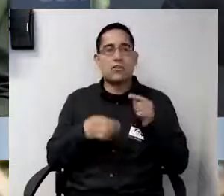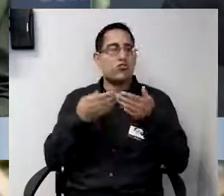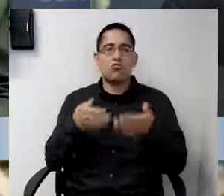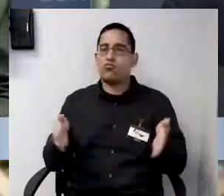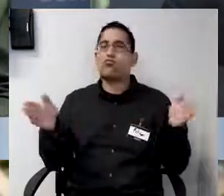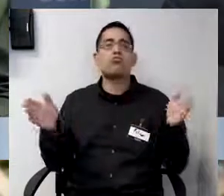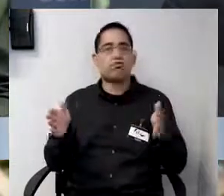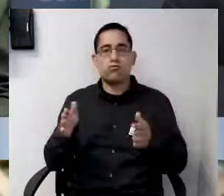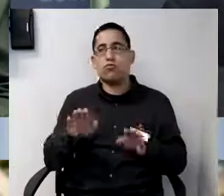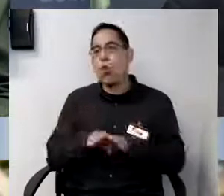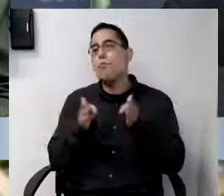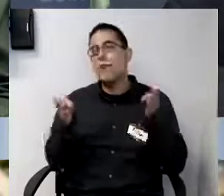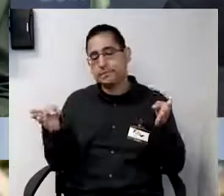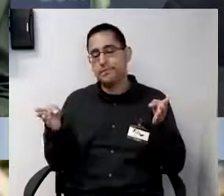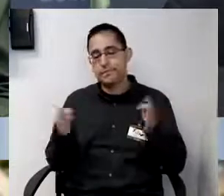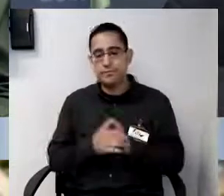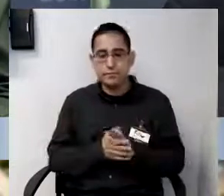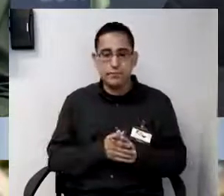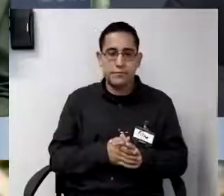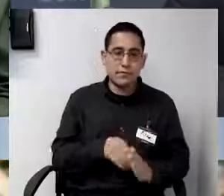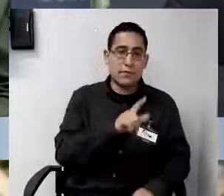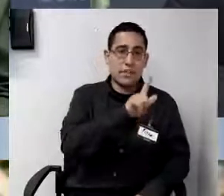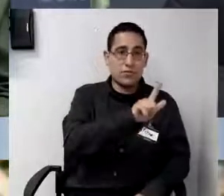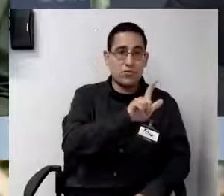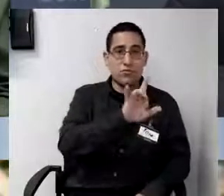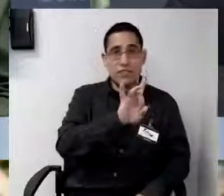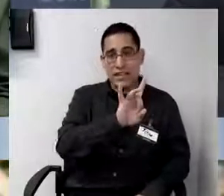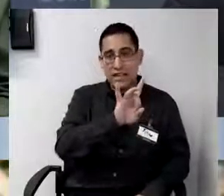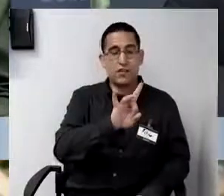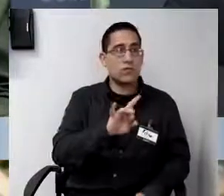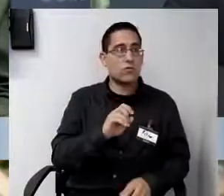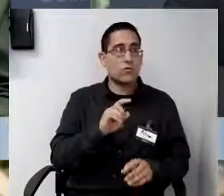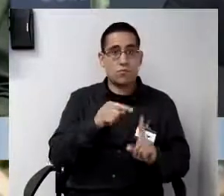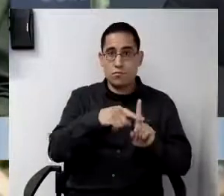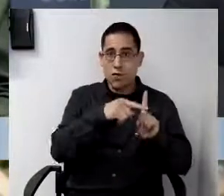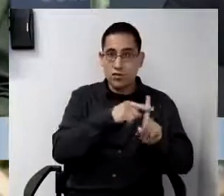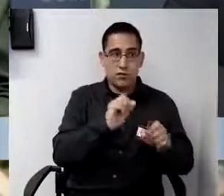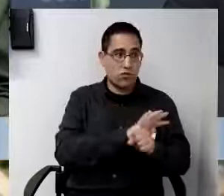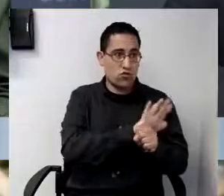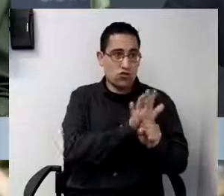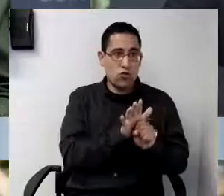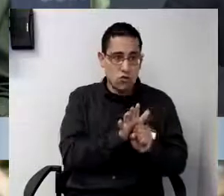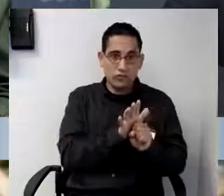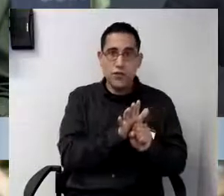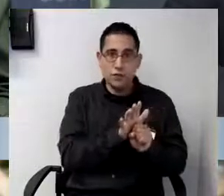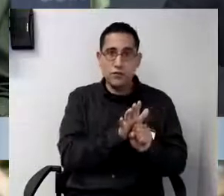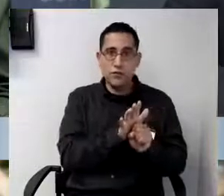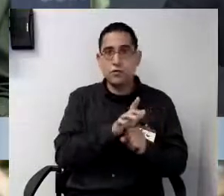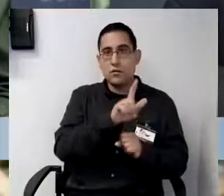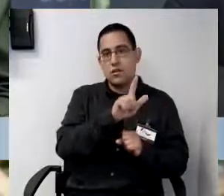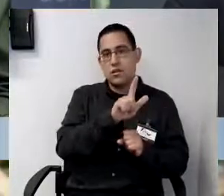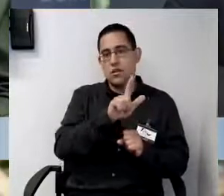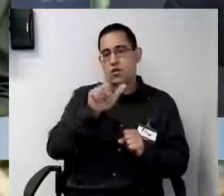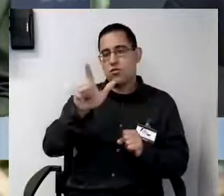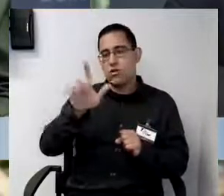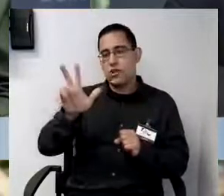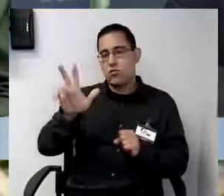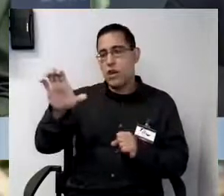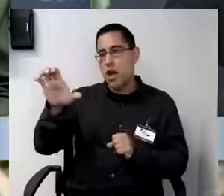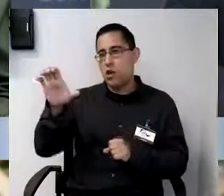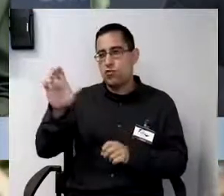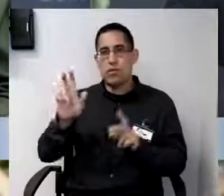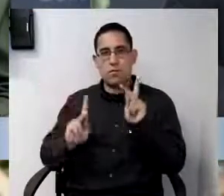8,820 COVID positive patients that are hospitalized, and roughly 2,300 of them are in